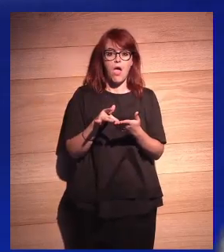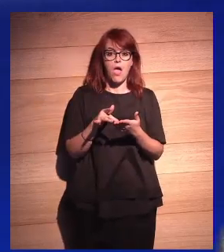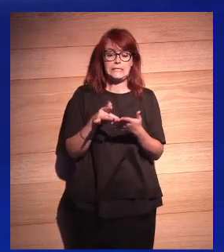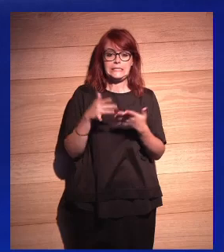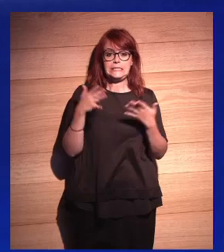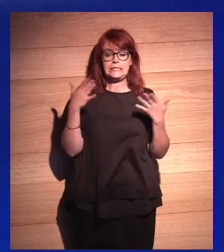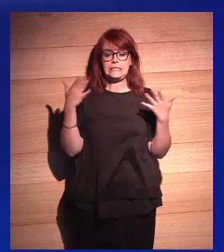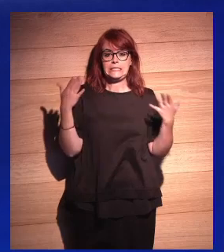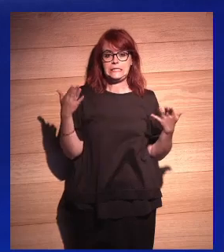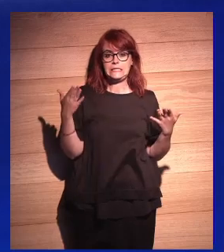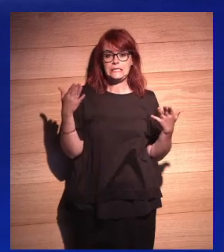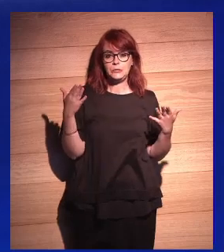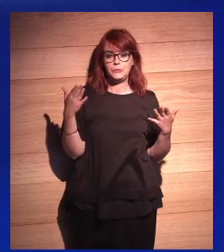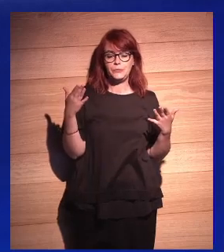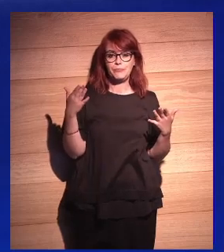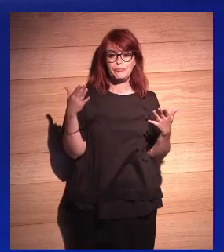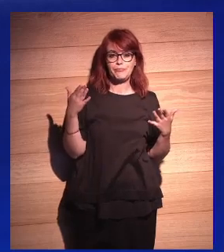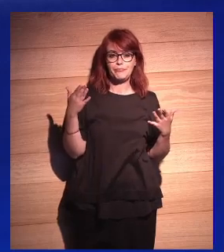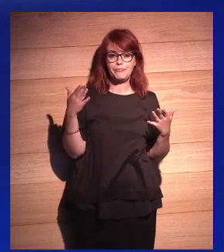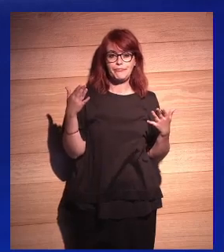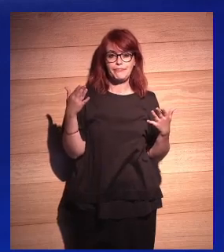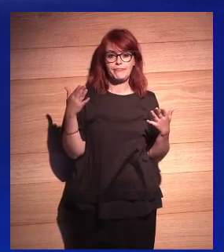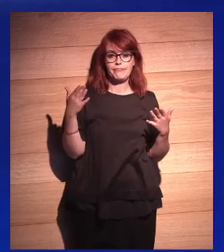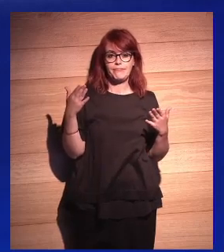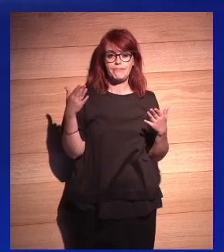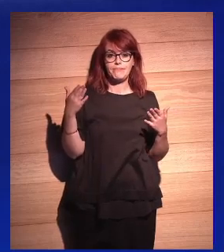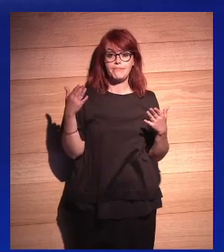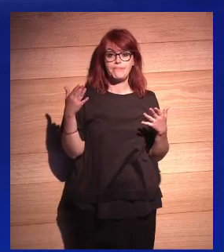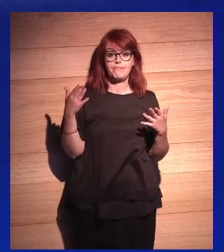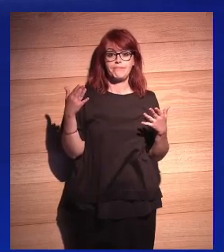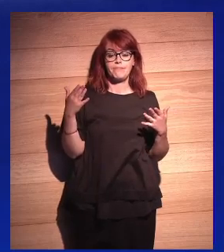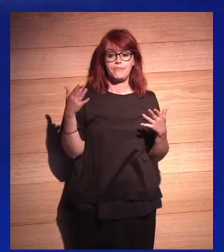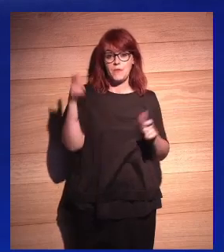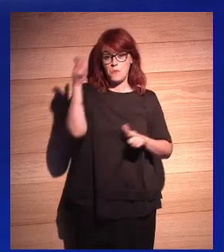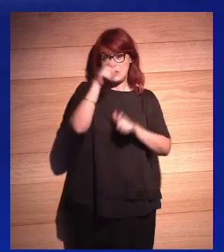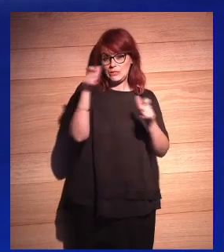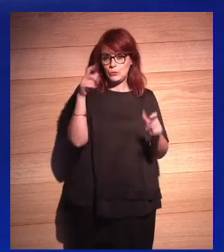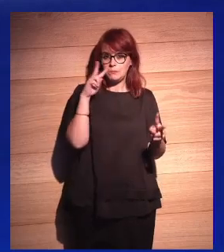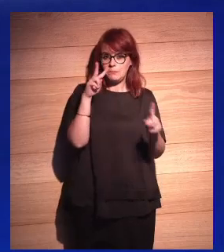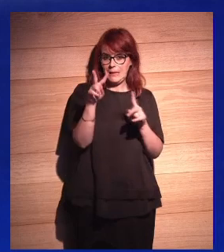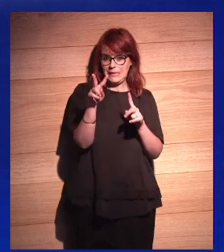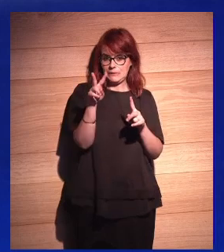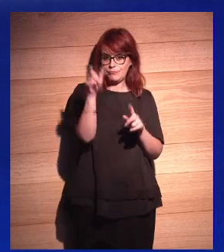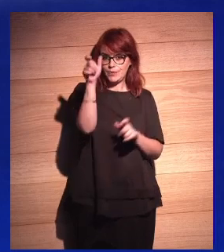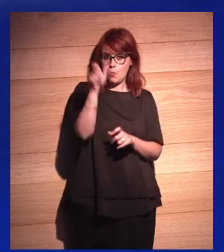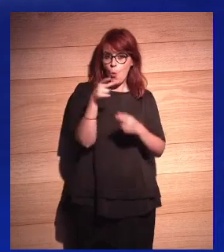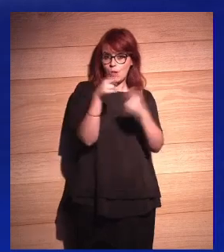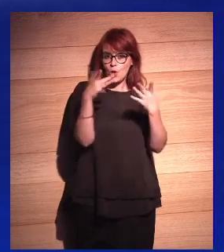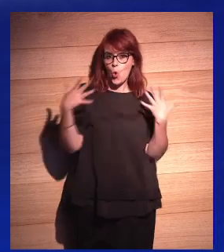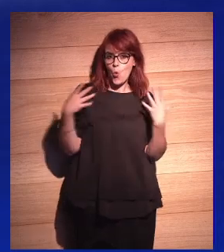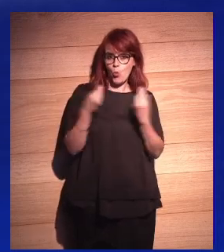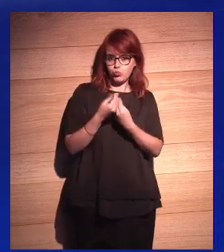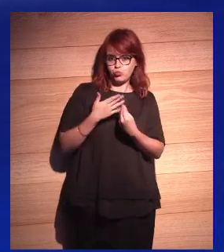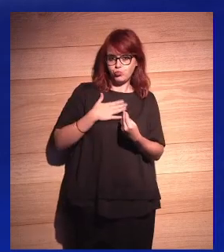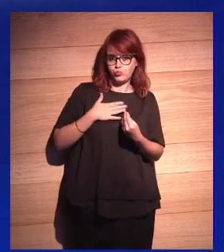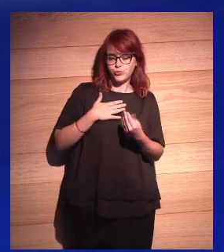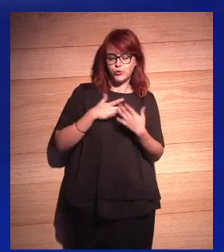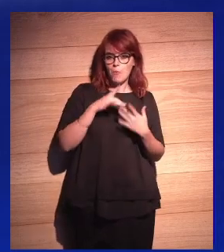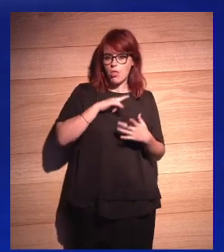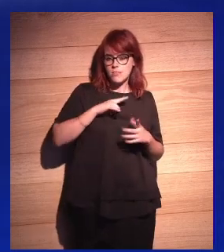I imagine that collapsed, and then the audience is